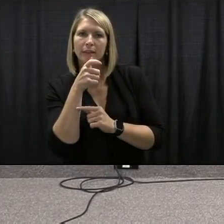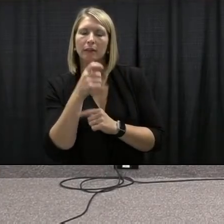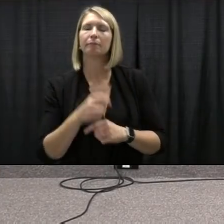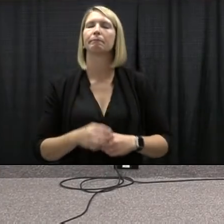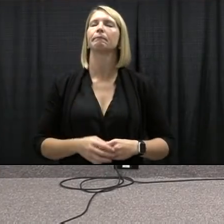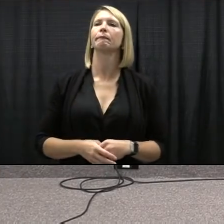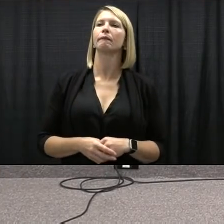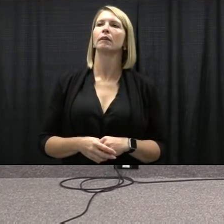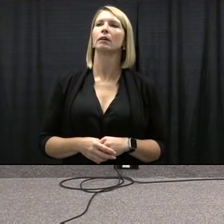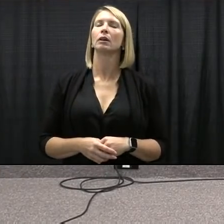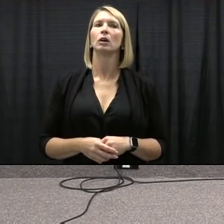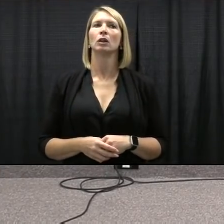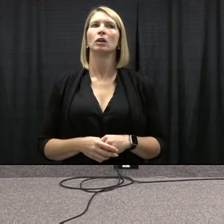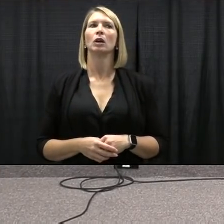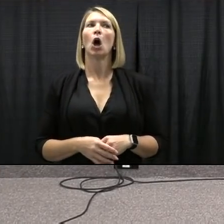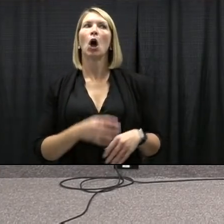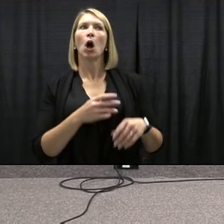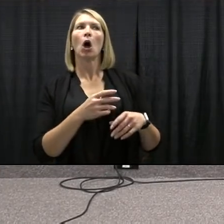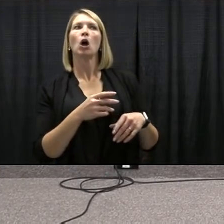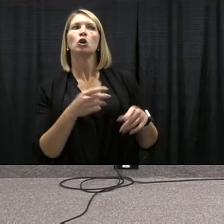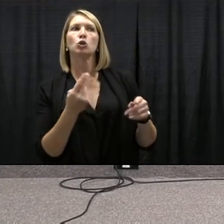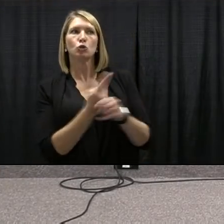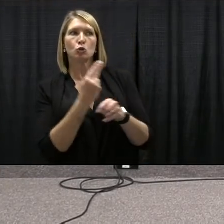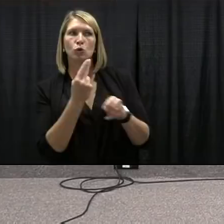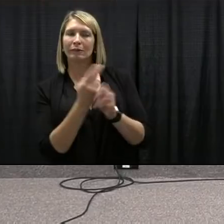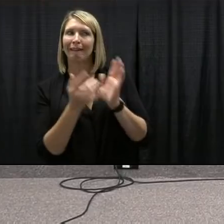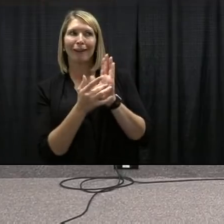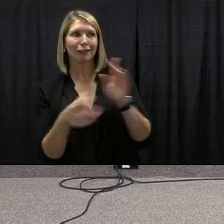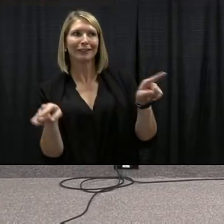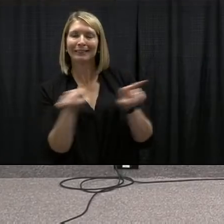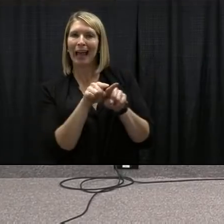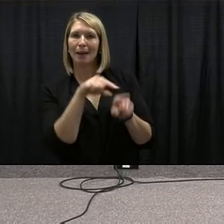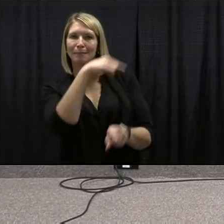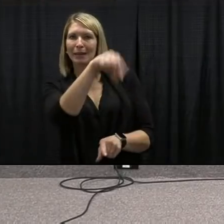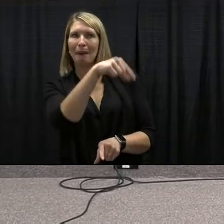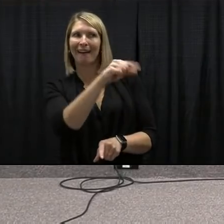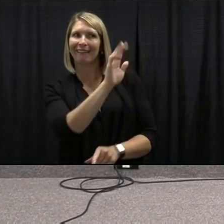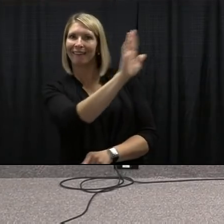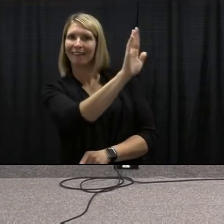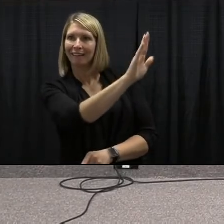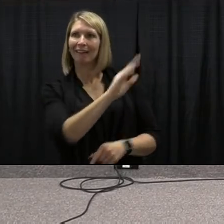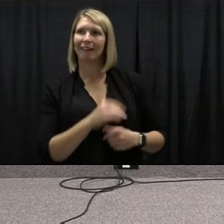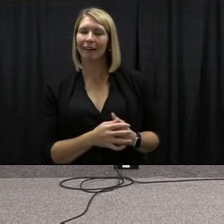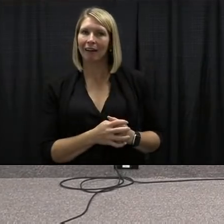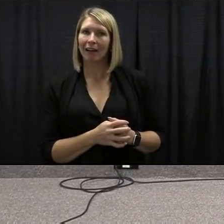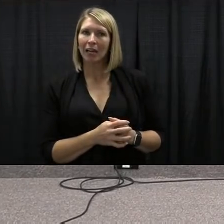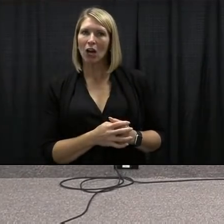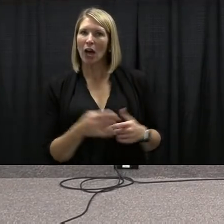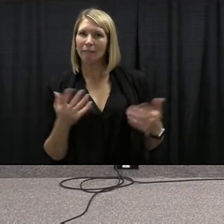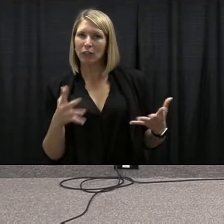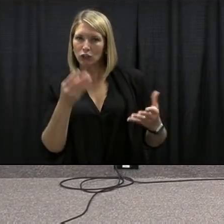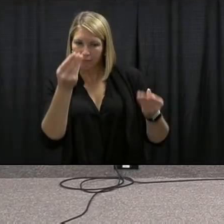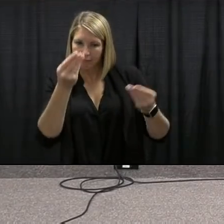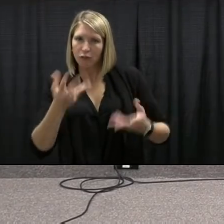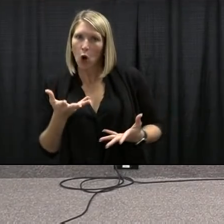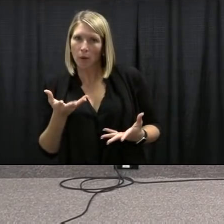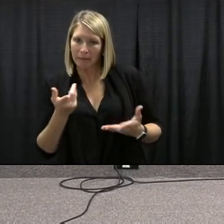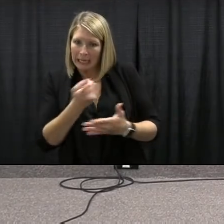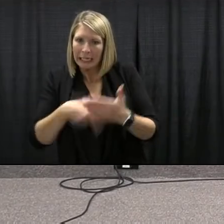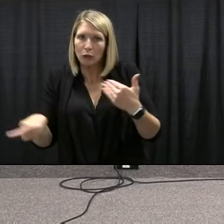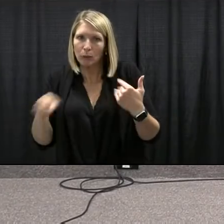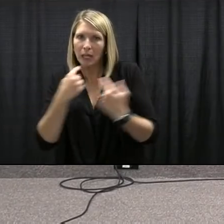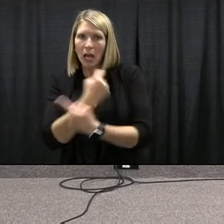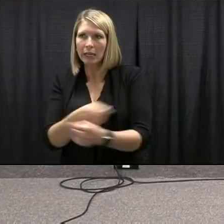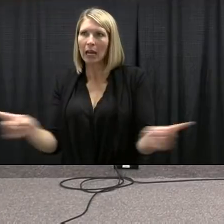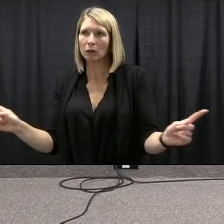Given we're using the Quebec model, given all the other provinces have set a date at least of when this will be implemented, how do we explain that